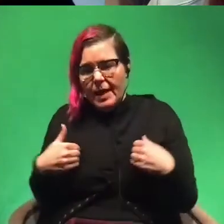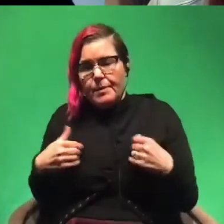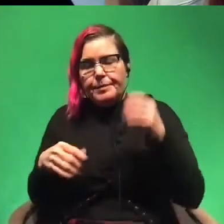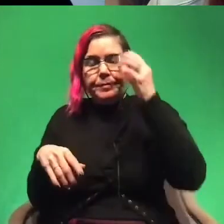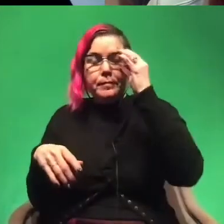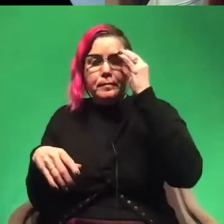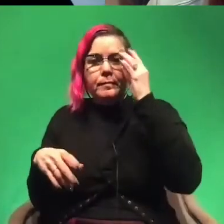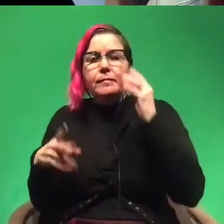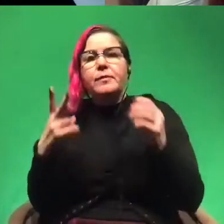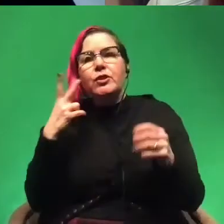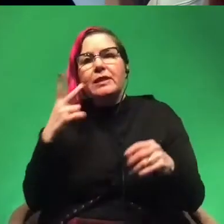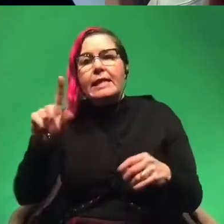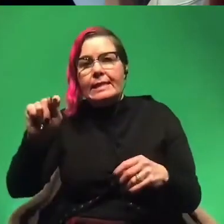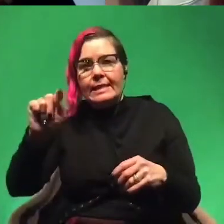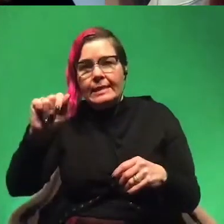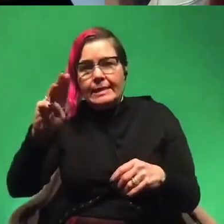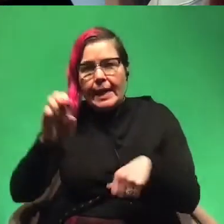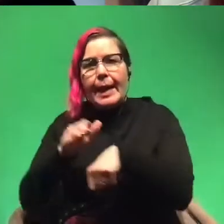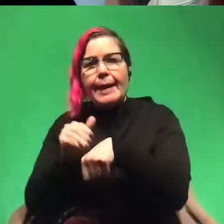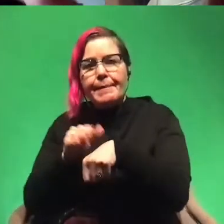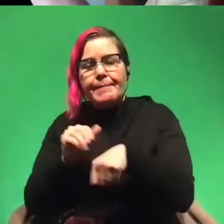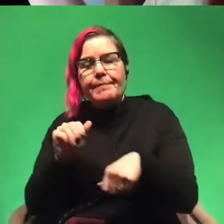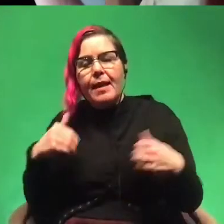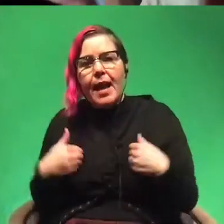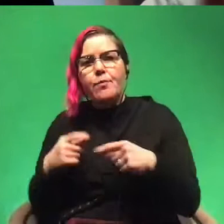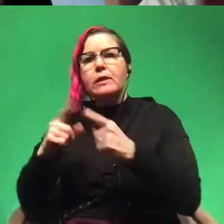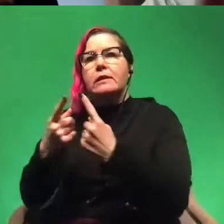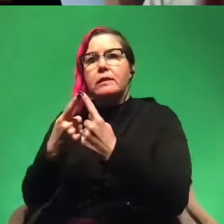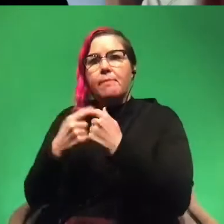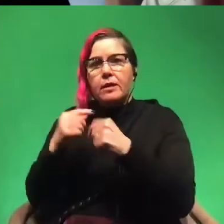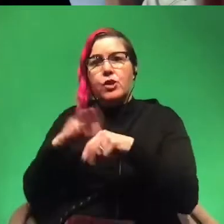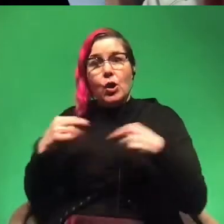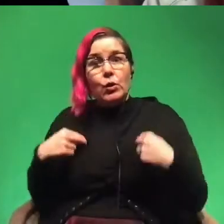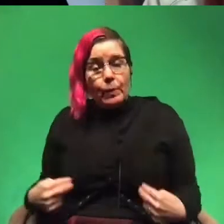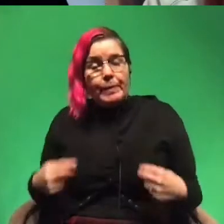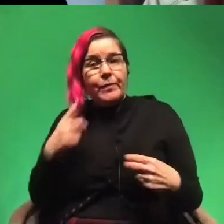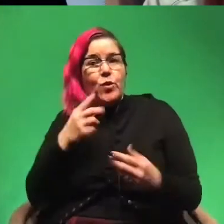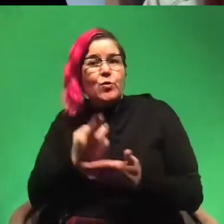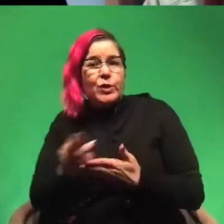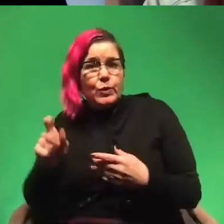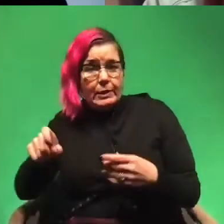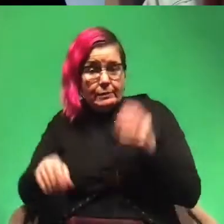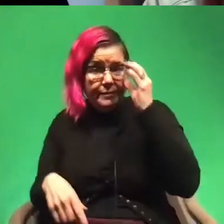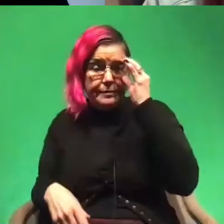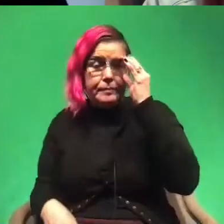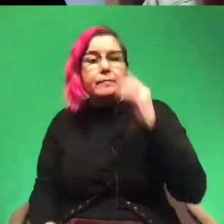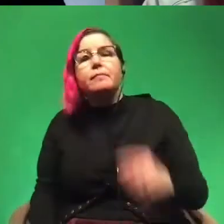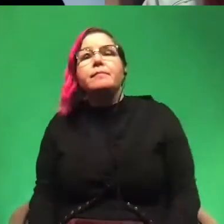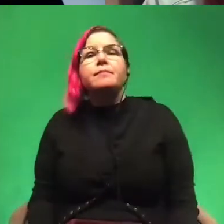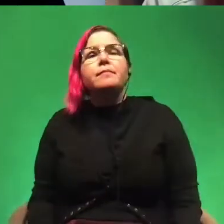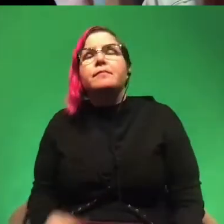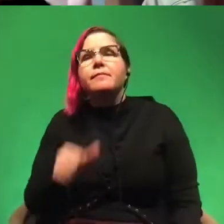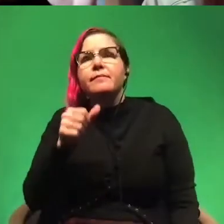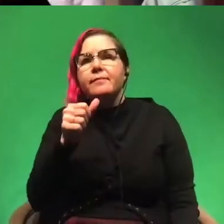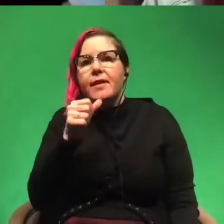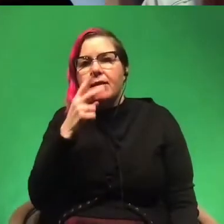is a tame animal. You're seeing an animal that's dependent on another species, a human, for its resource needs. You're not seeing an animal